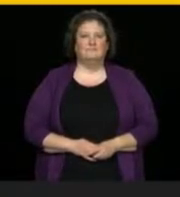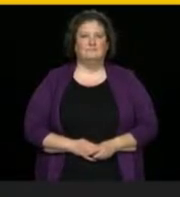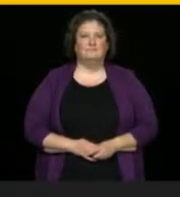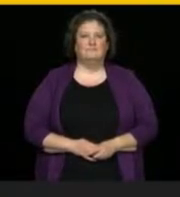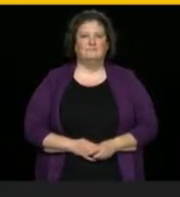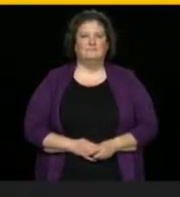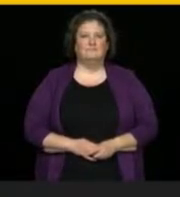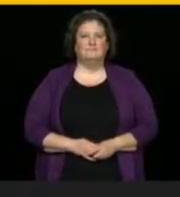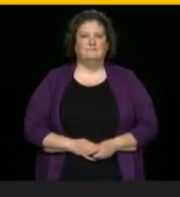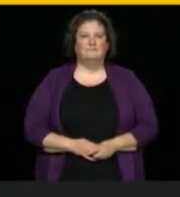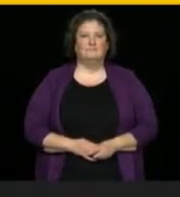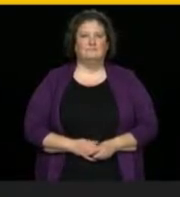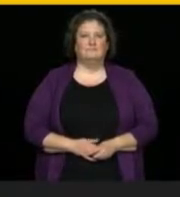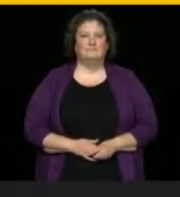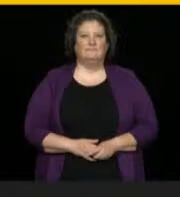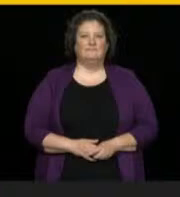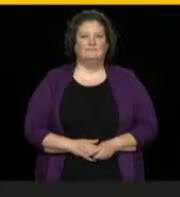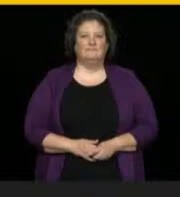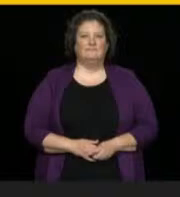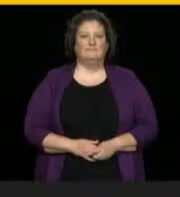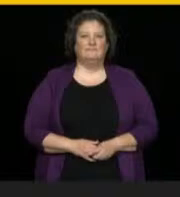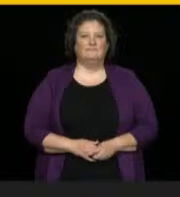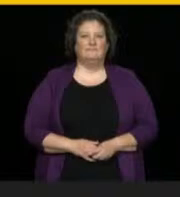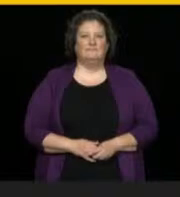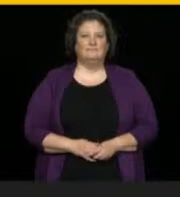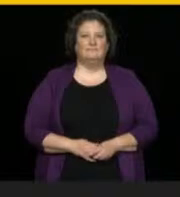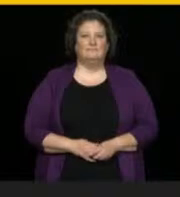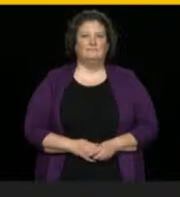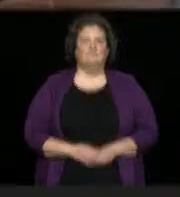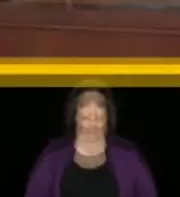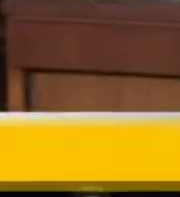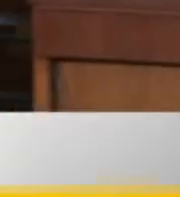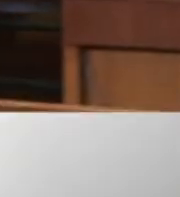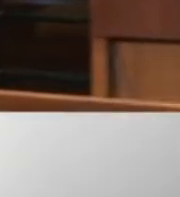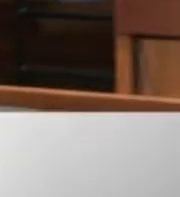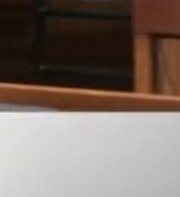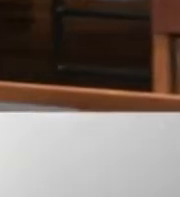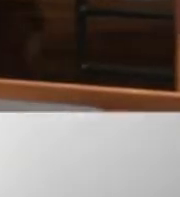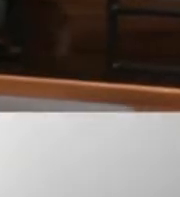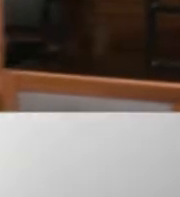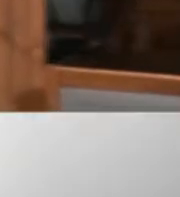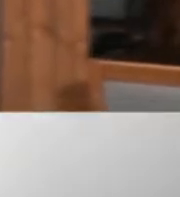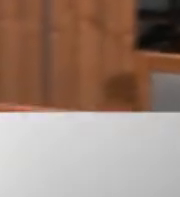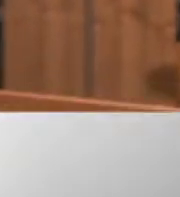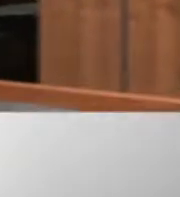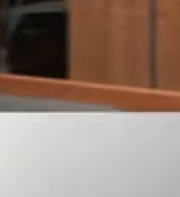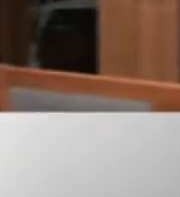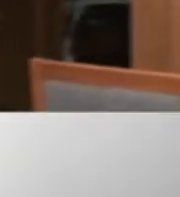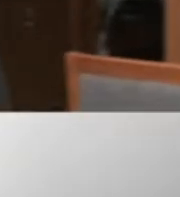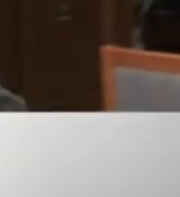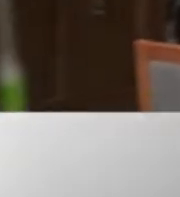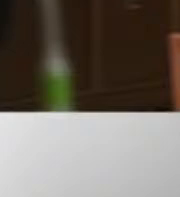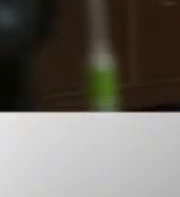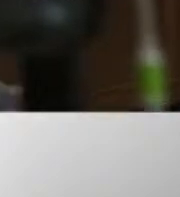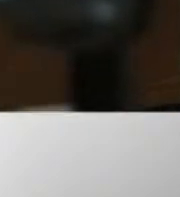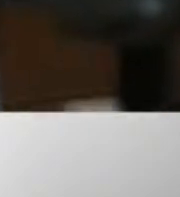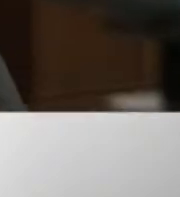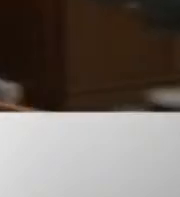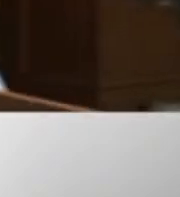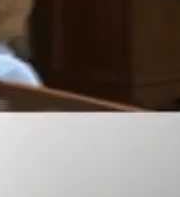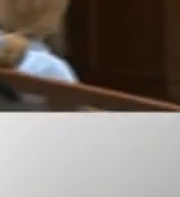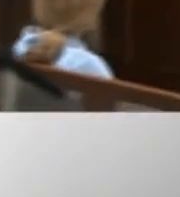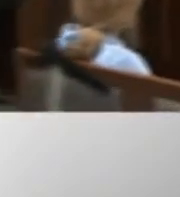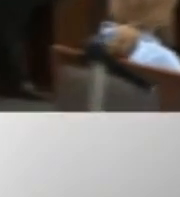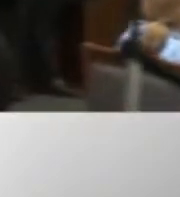The Prime Minister holding a news conference in Ottawa and taking questions from reporters. We know today is a big day for numbers because we're going to get